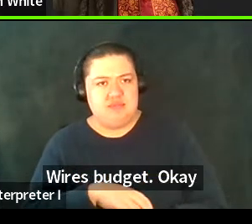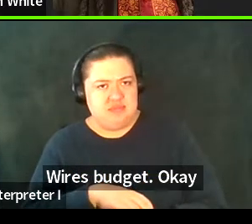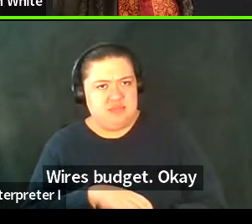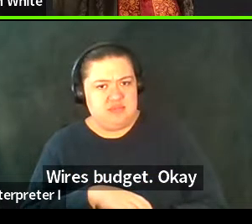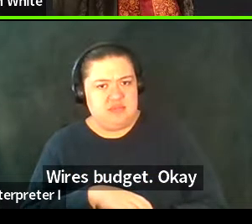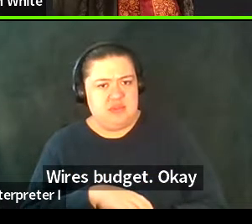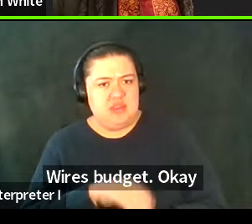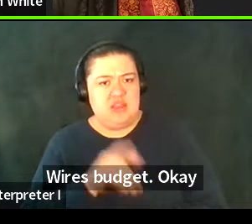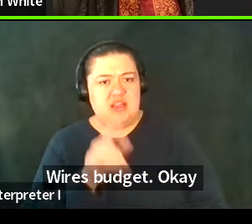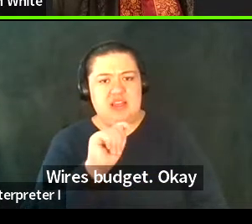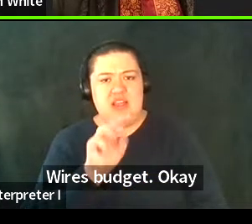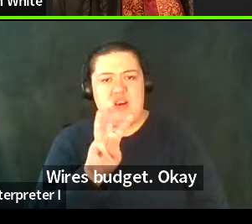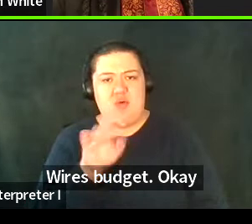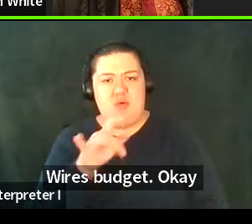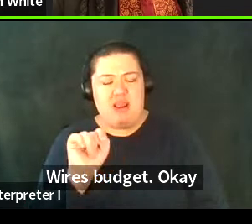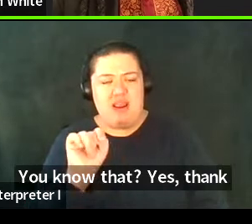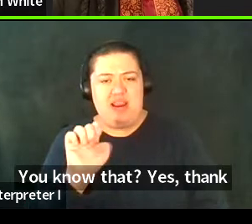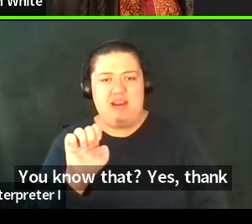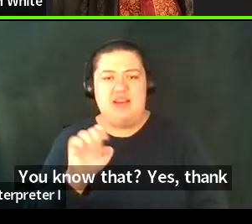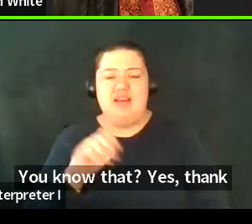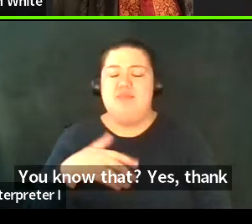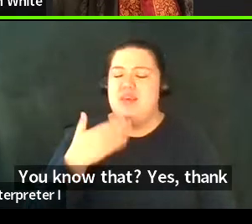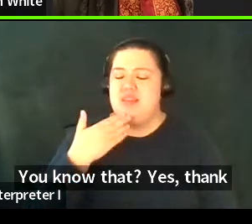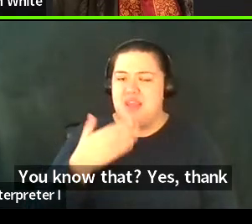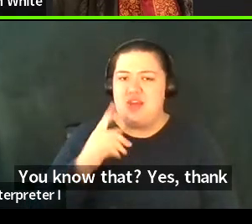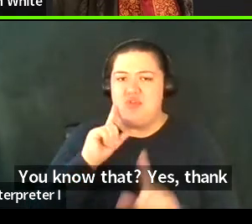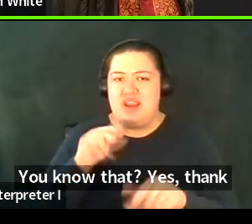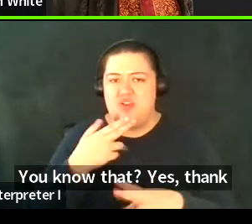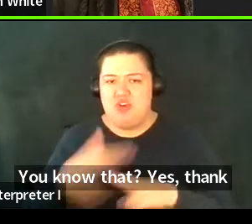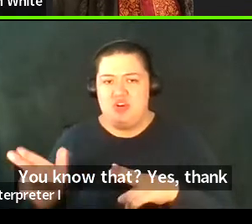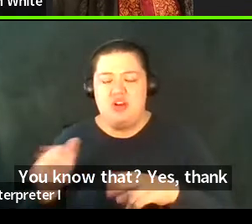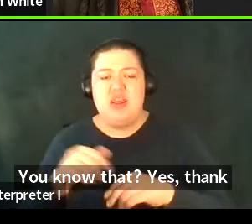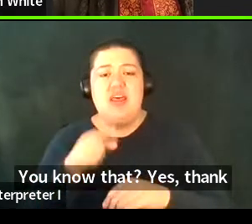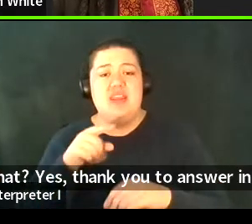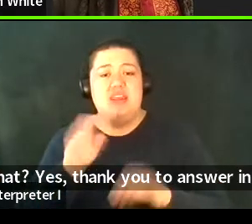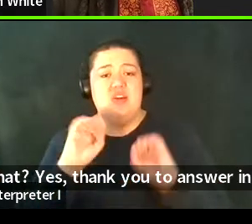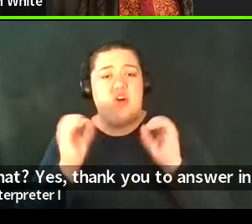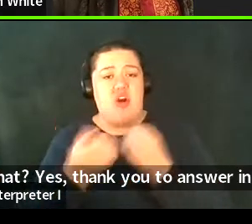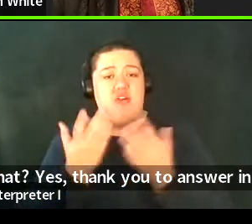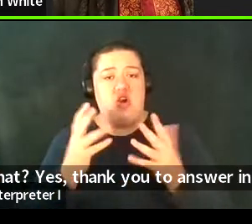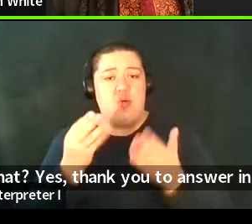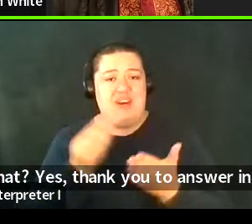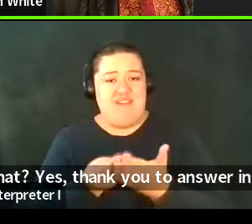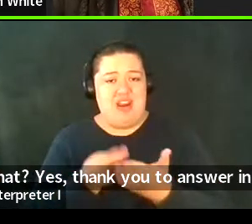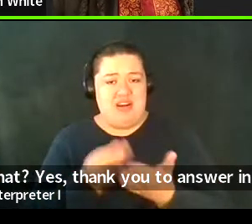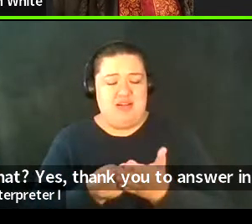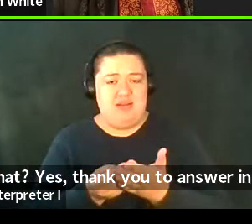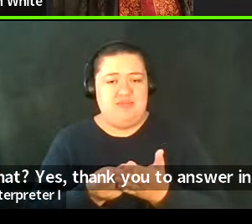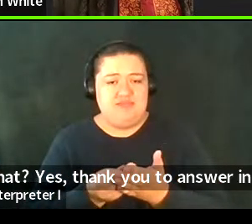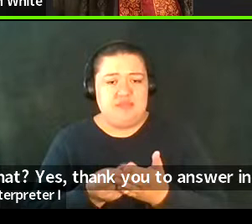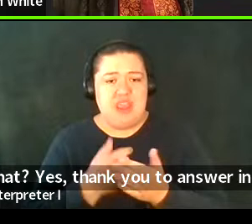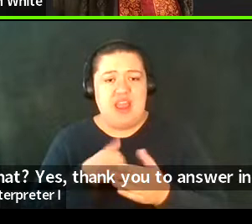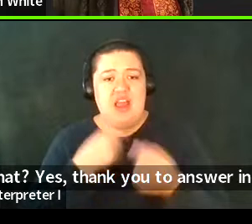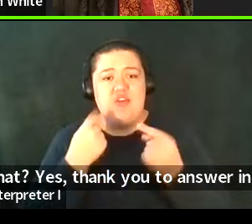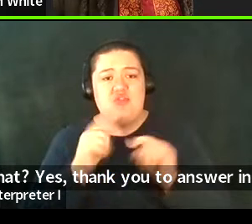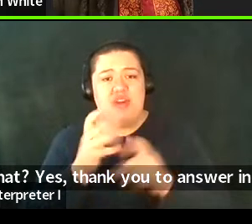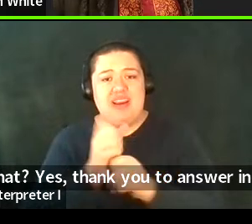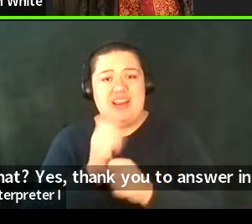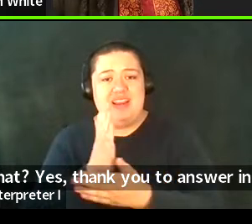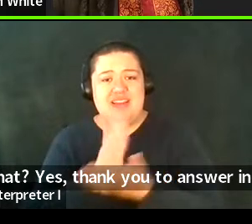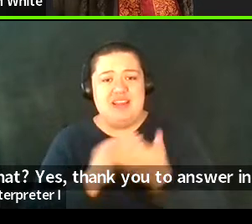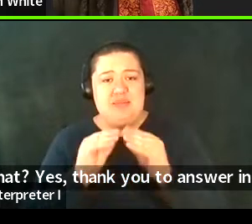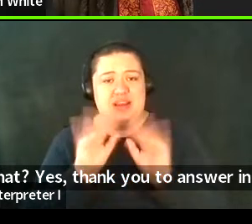White. Yes, thank you. To answer in short, this office was already funded. I tried to get some